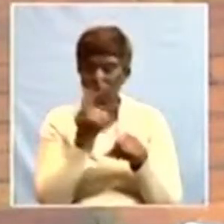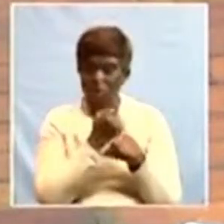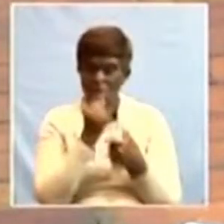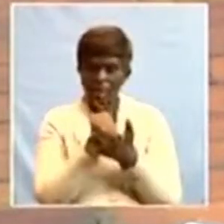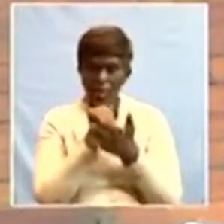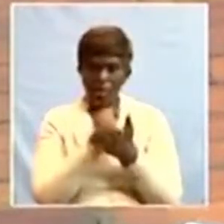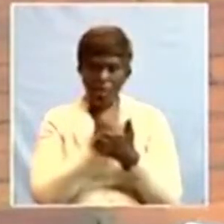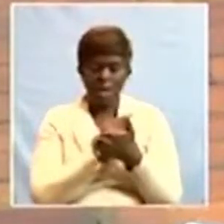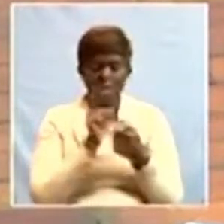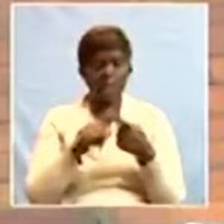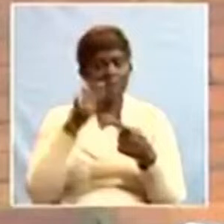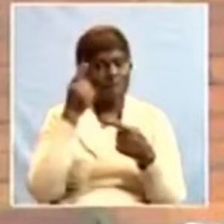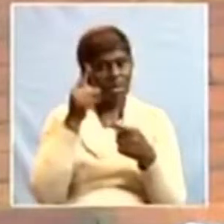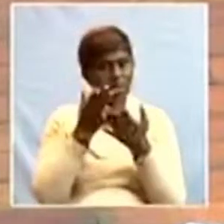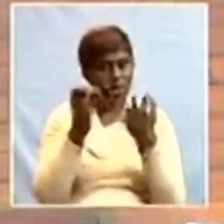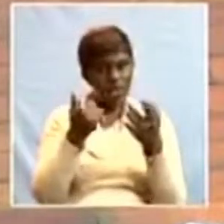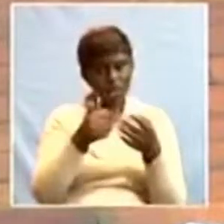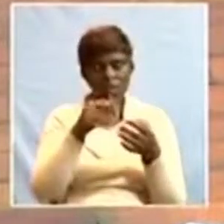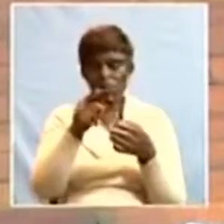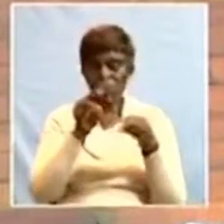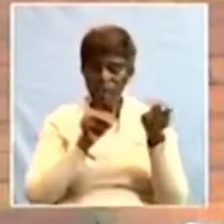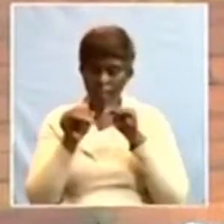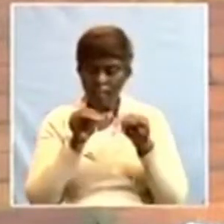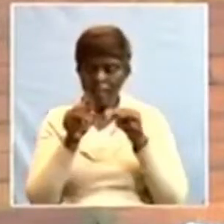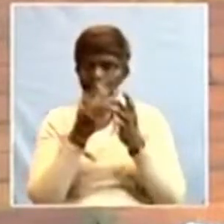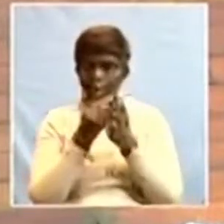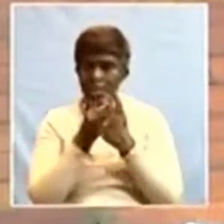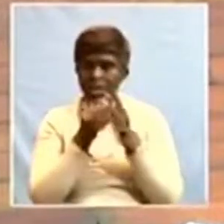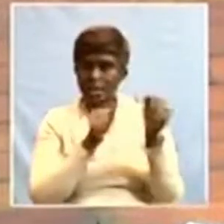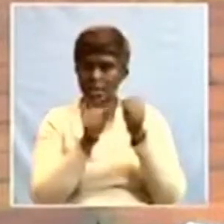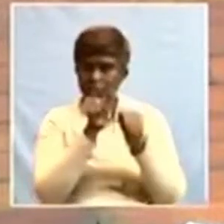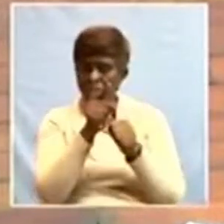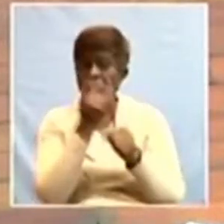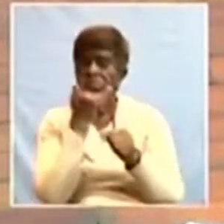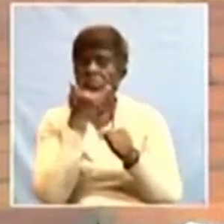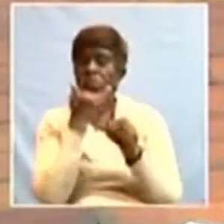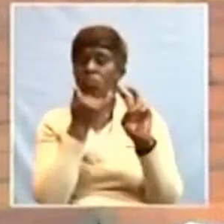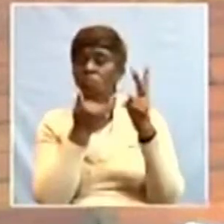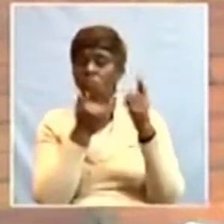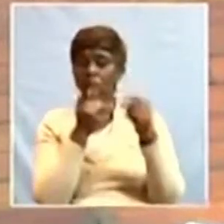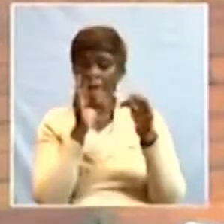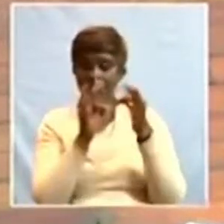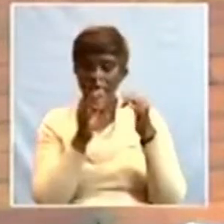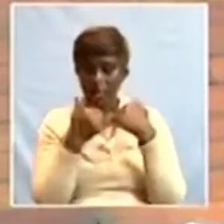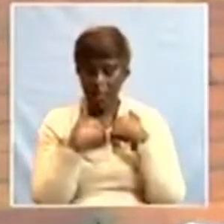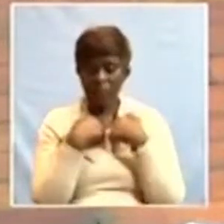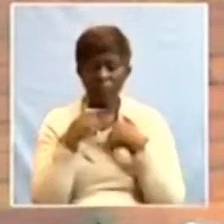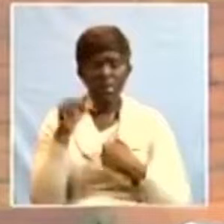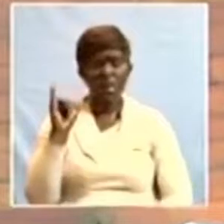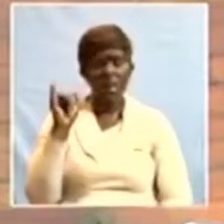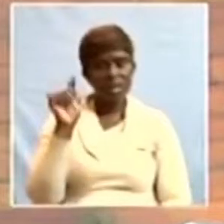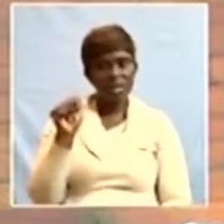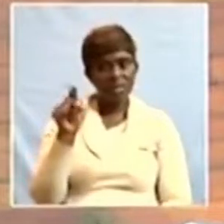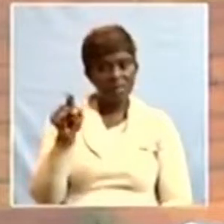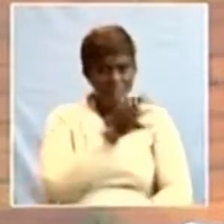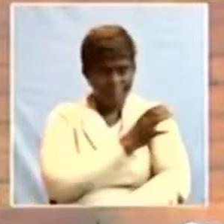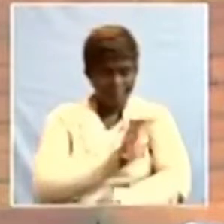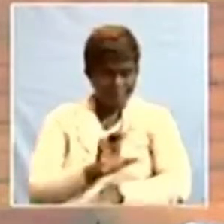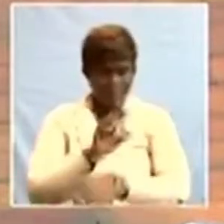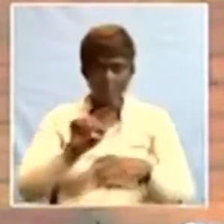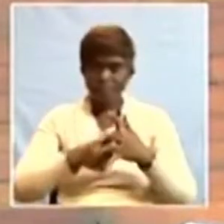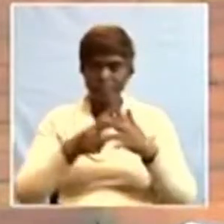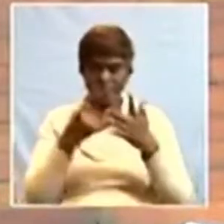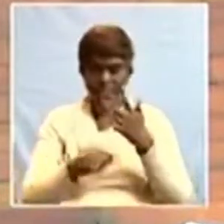us to understand where your manual system went wrong. 2, if the electronic system